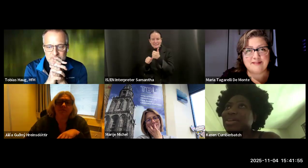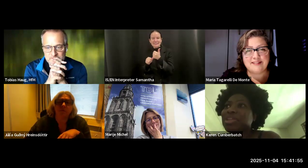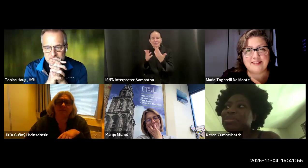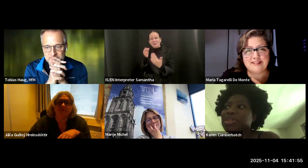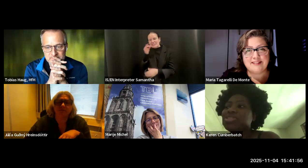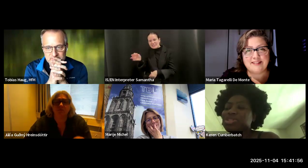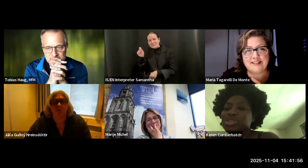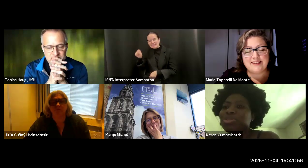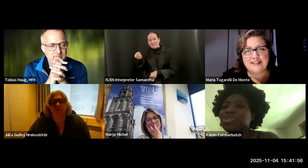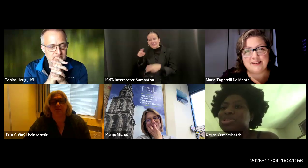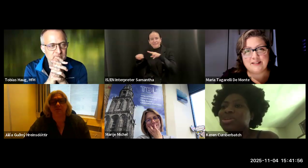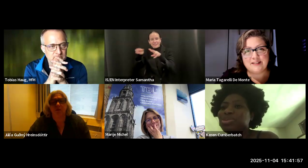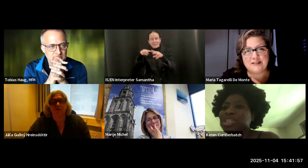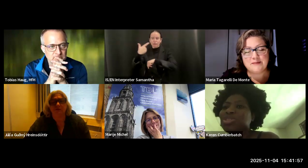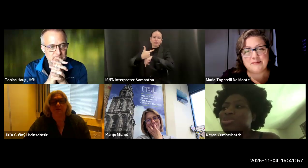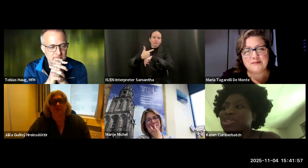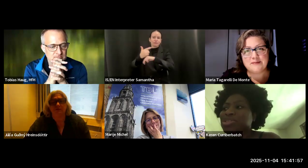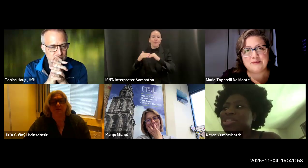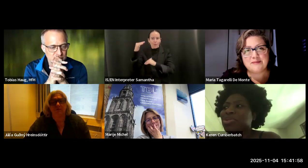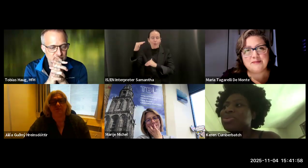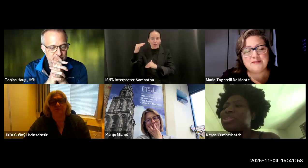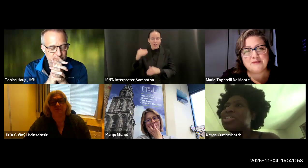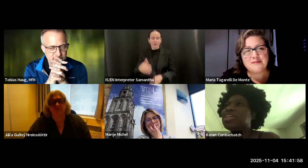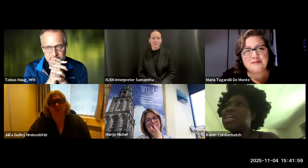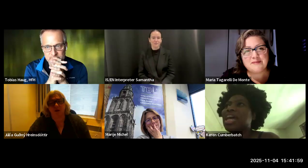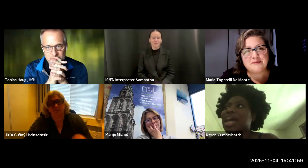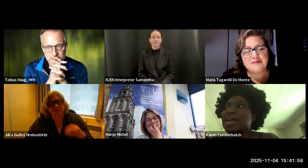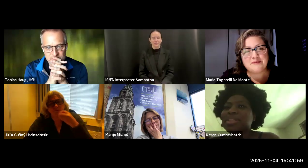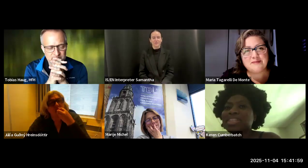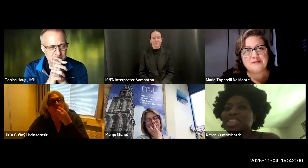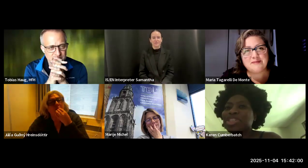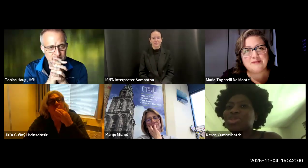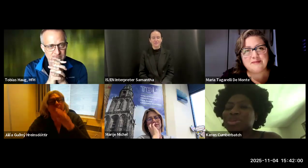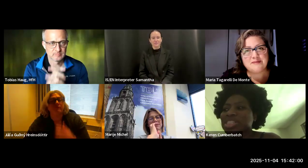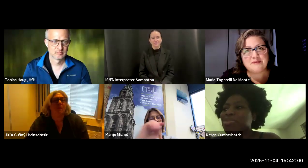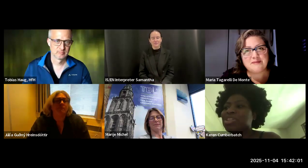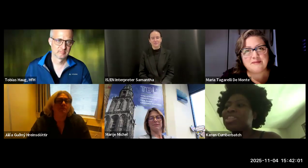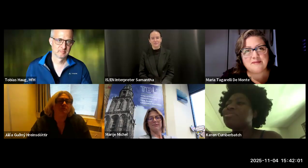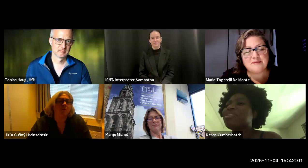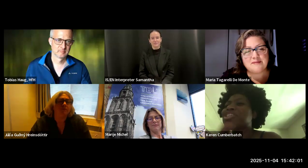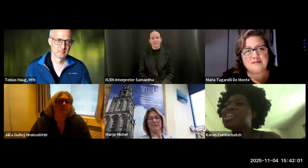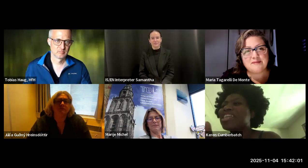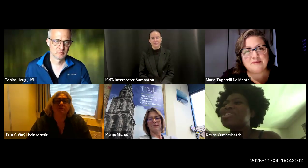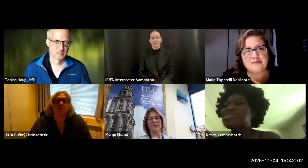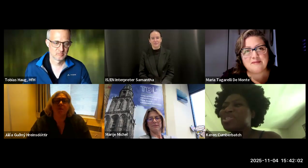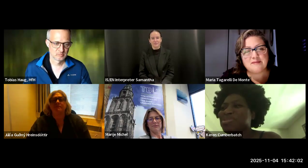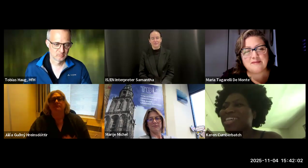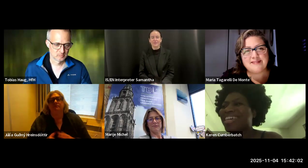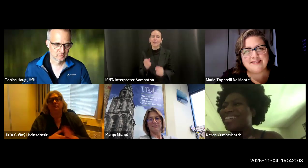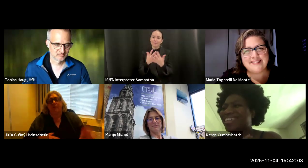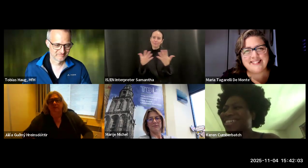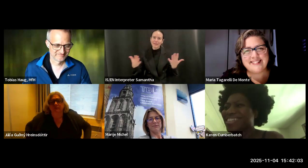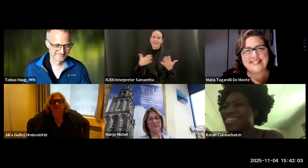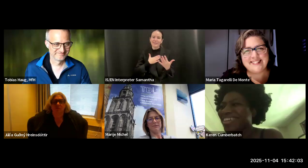then have them continue to produce their own. They do produce their own, and they do it separately. They're very shy to show it to